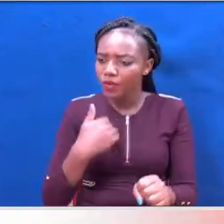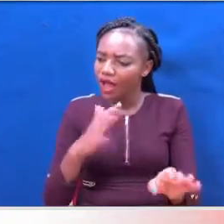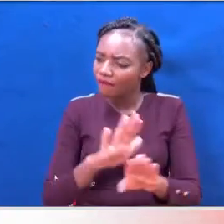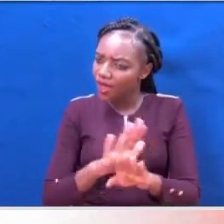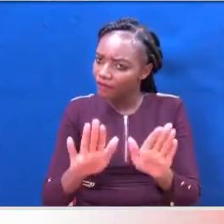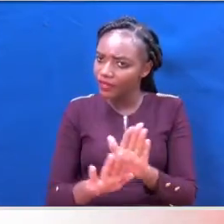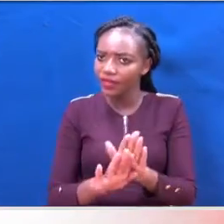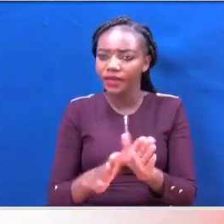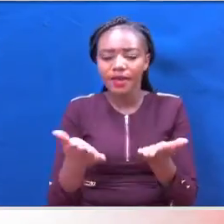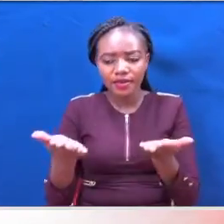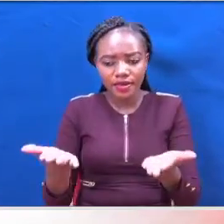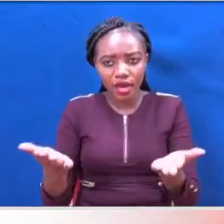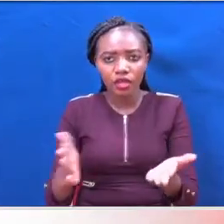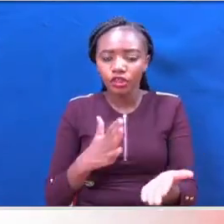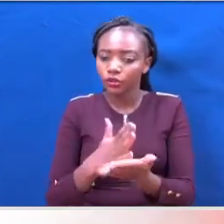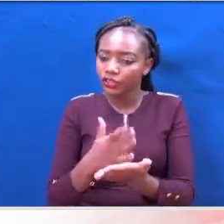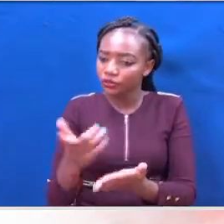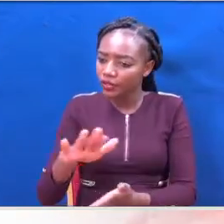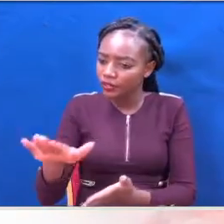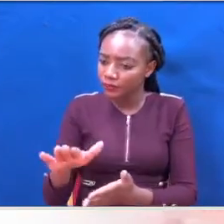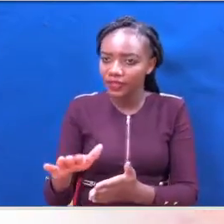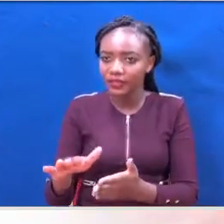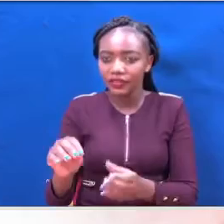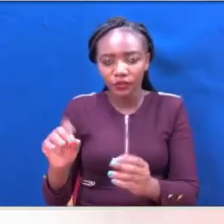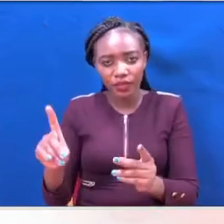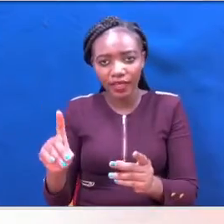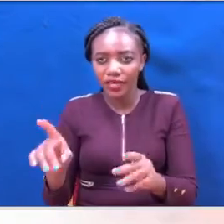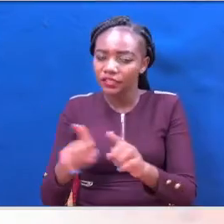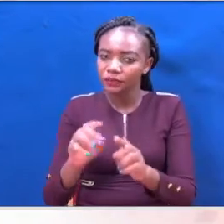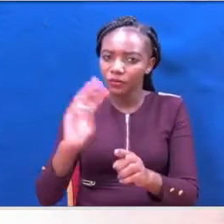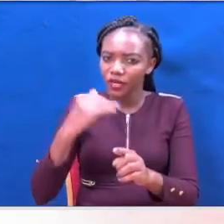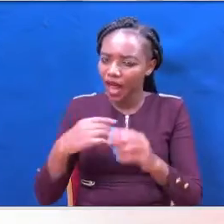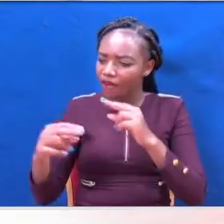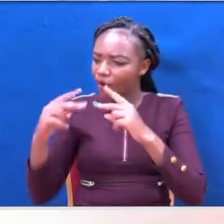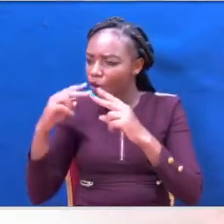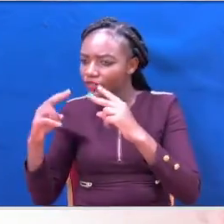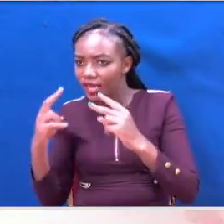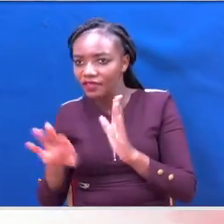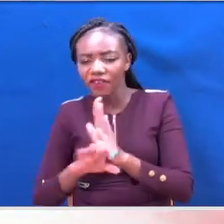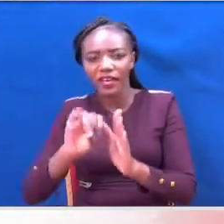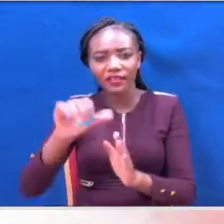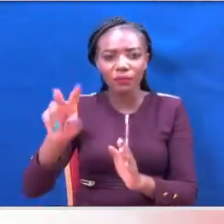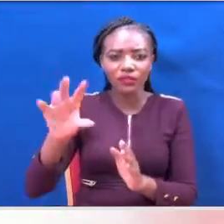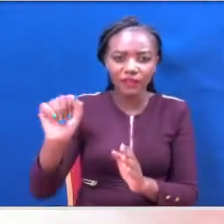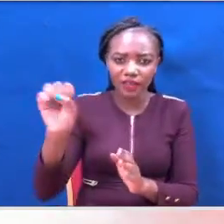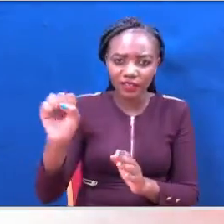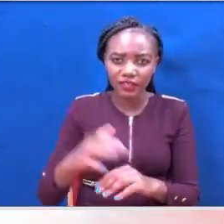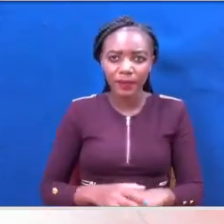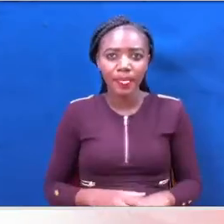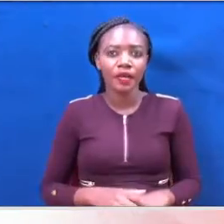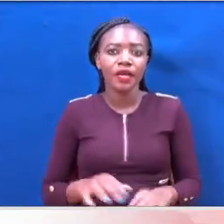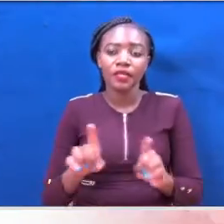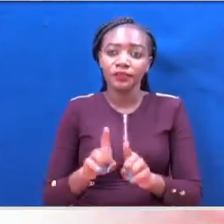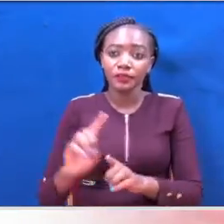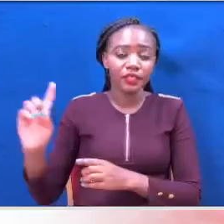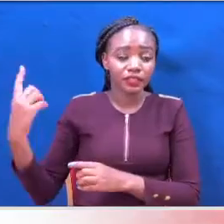necessary facilities that make this, and the eateries, of course, the Javas and so on, will be part of this area. The terminus is the